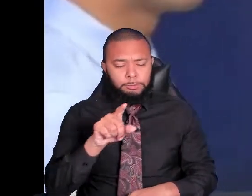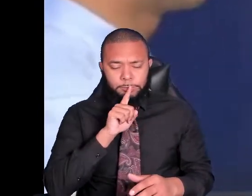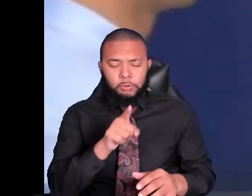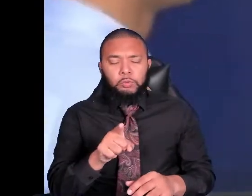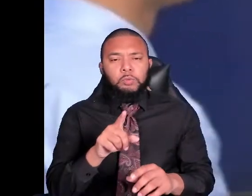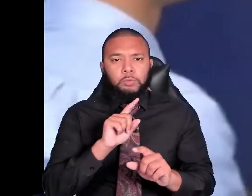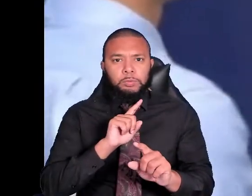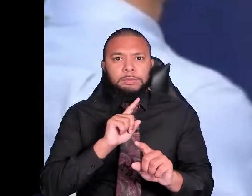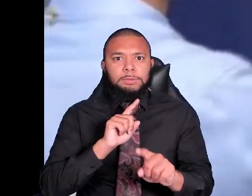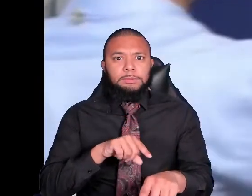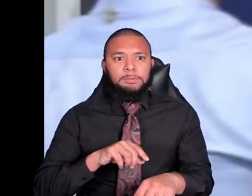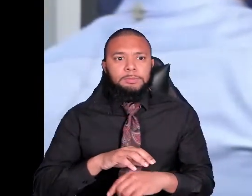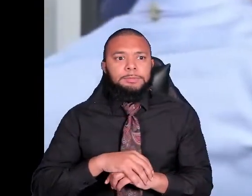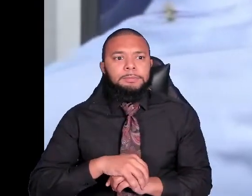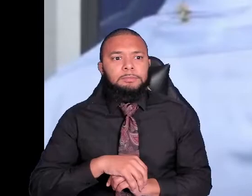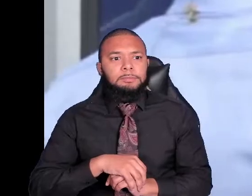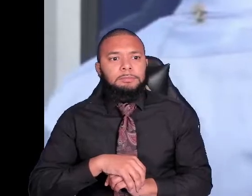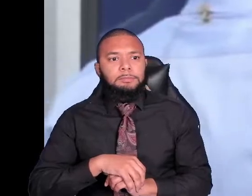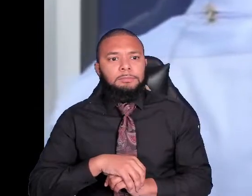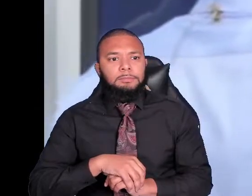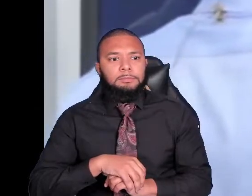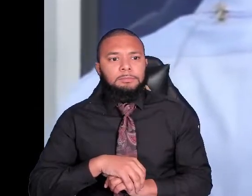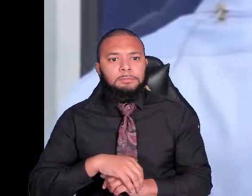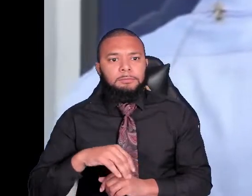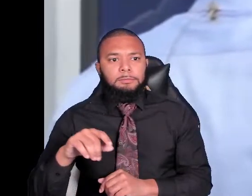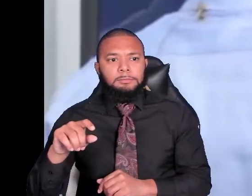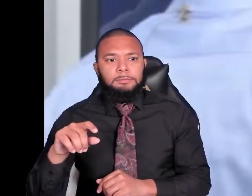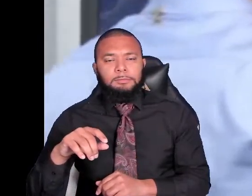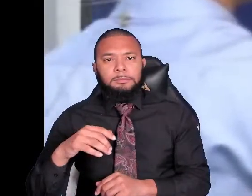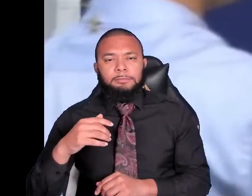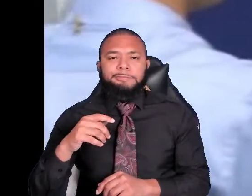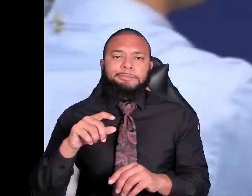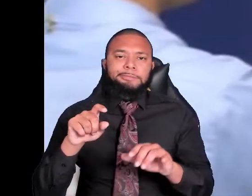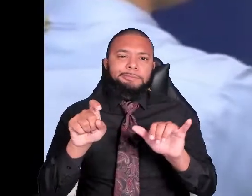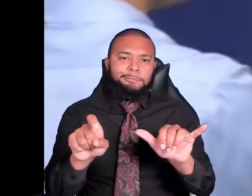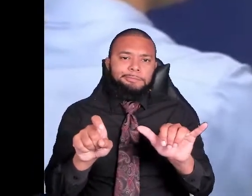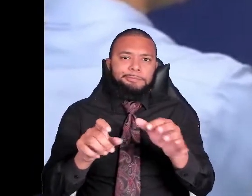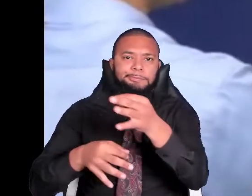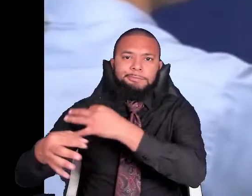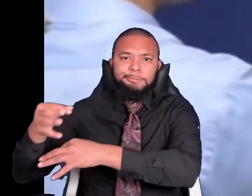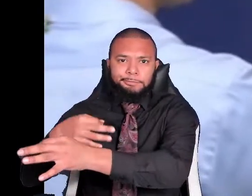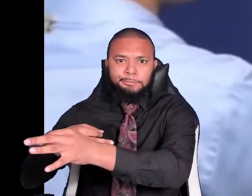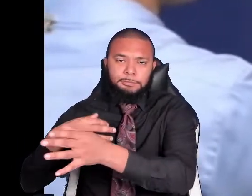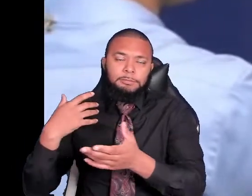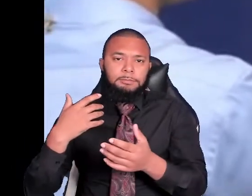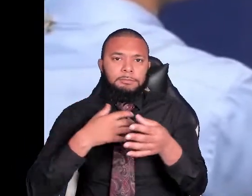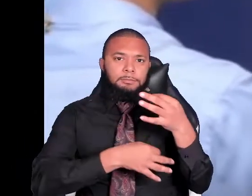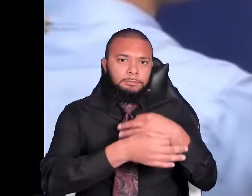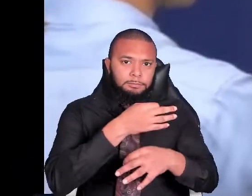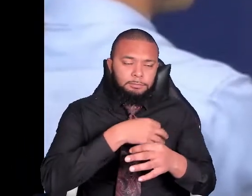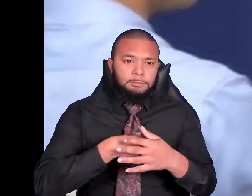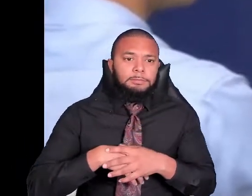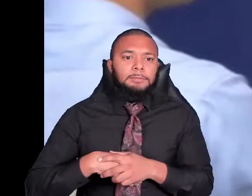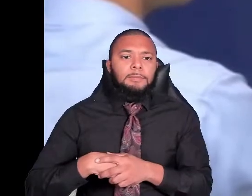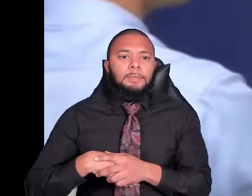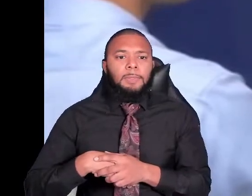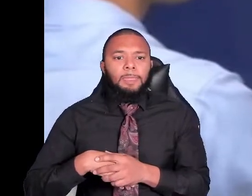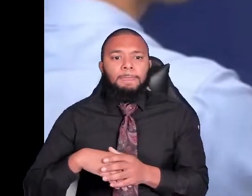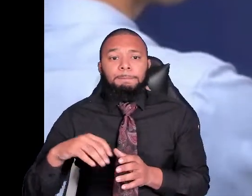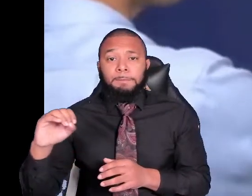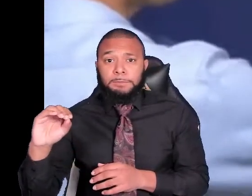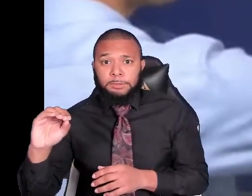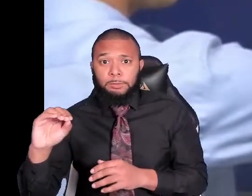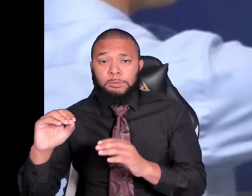input 0, because this is x and this is y. 0 is less than or equal